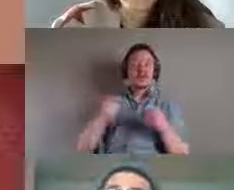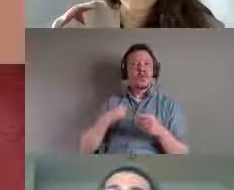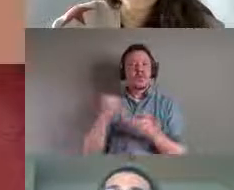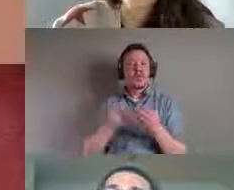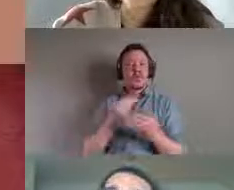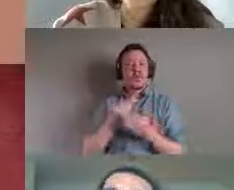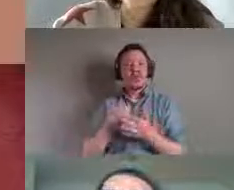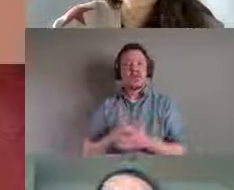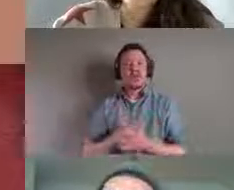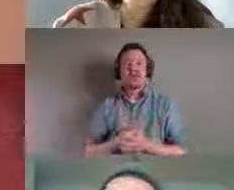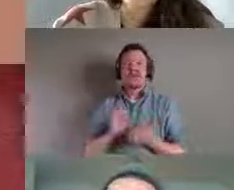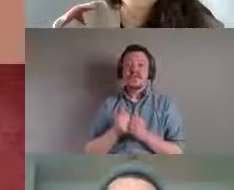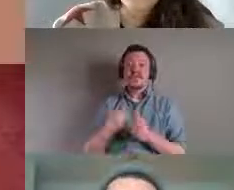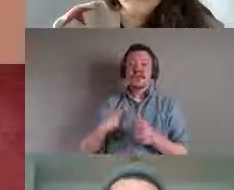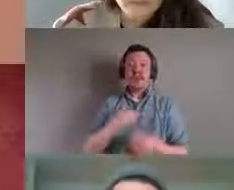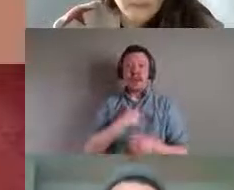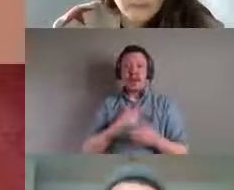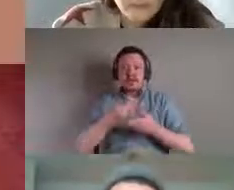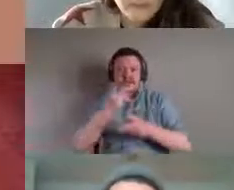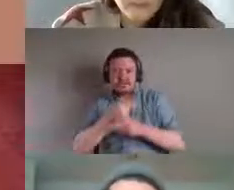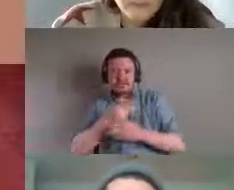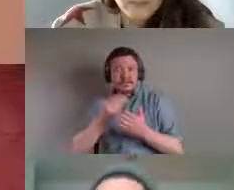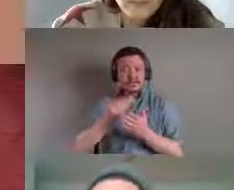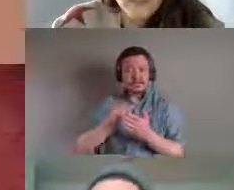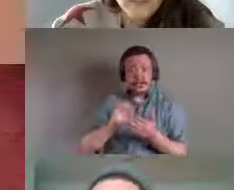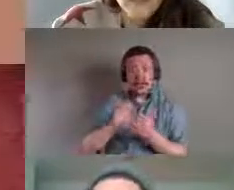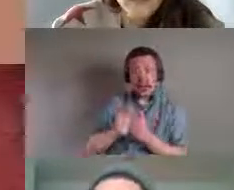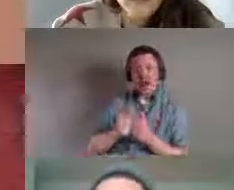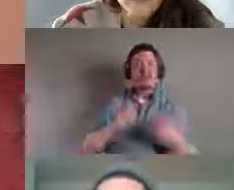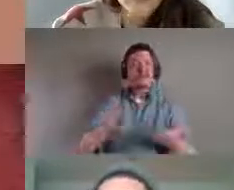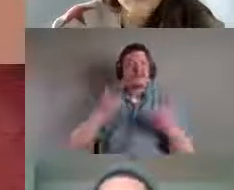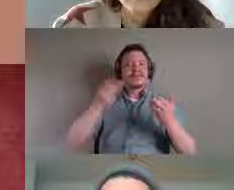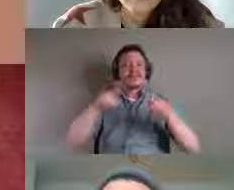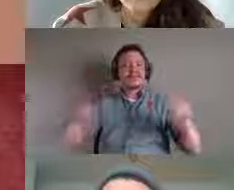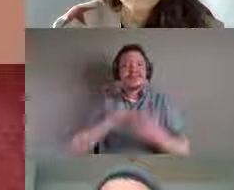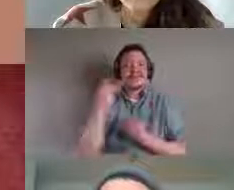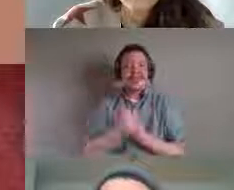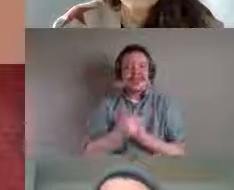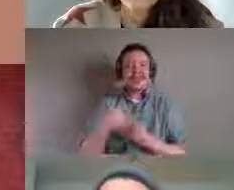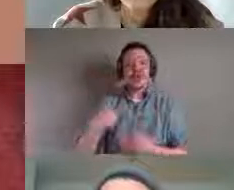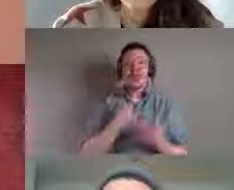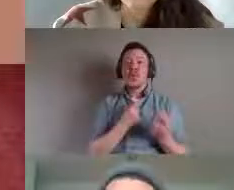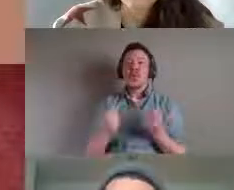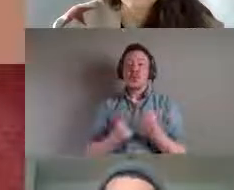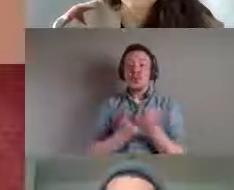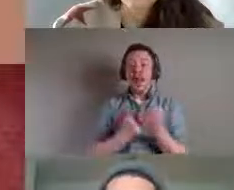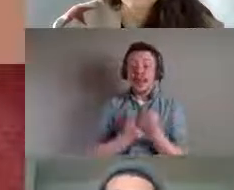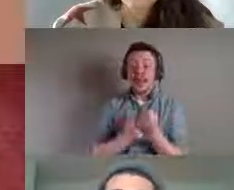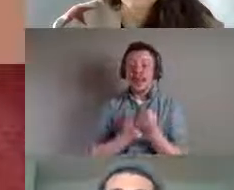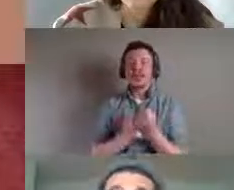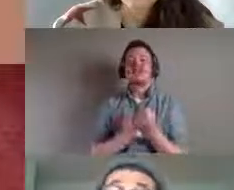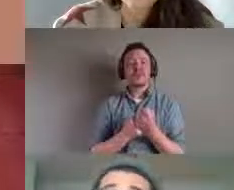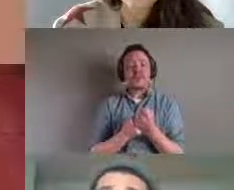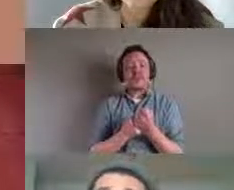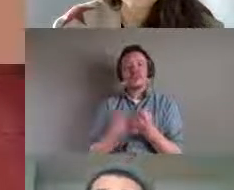we help steward that is through these variety of programs that you see here. We do advocacy. That is something that